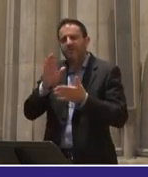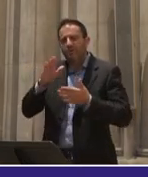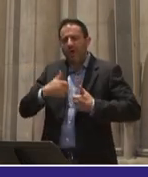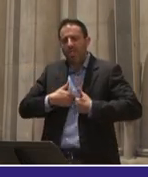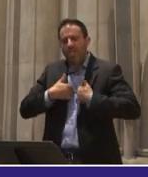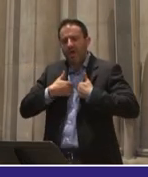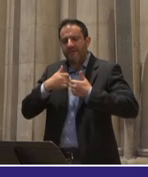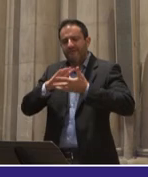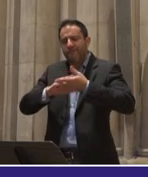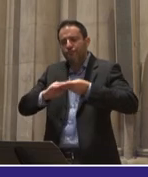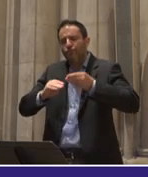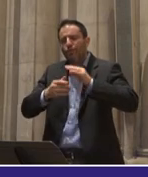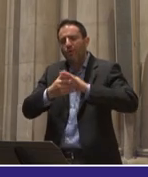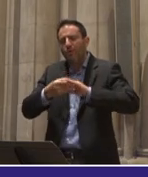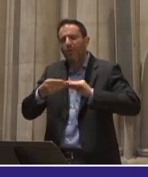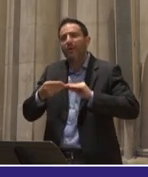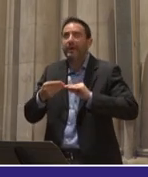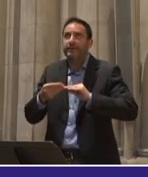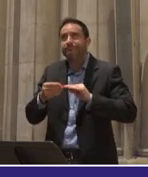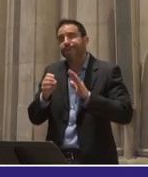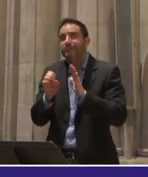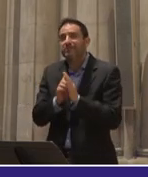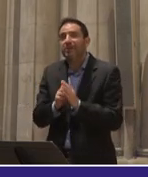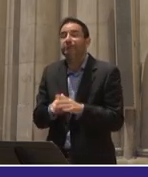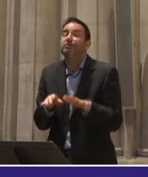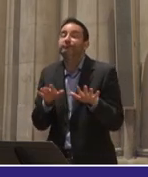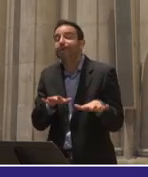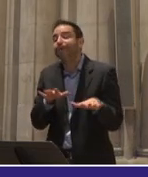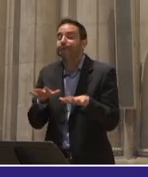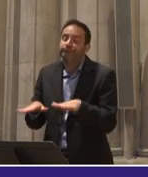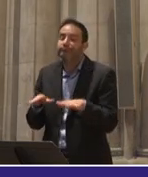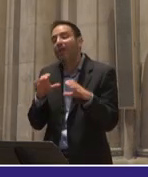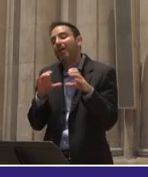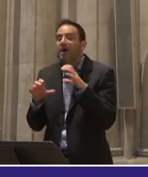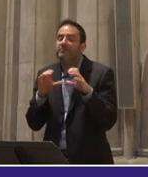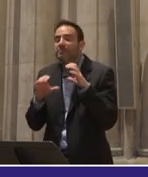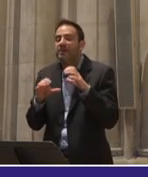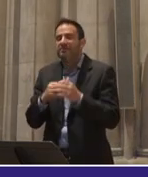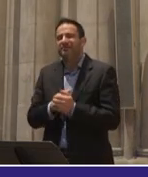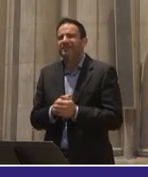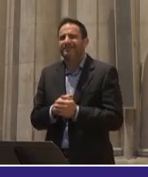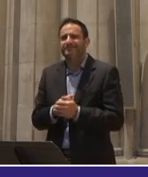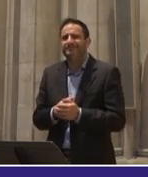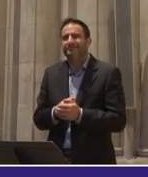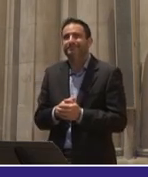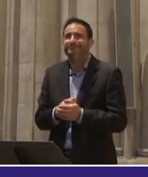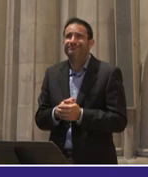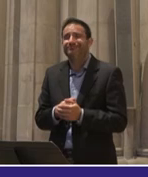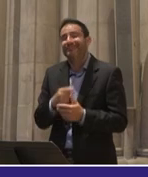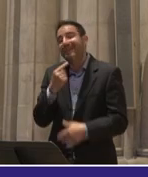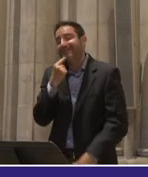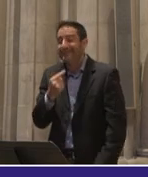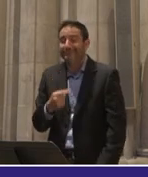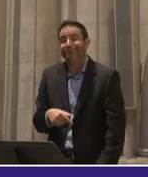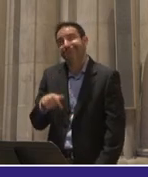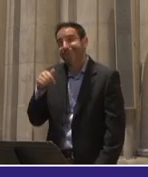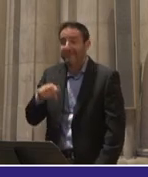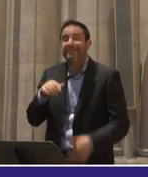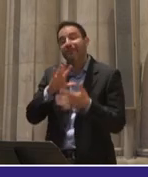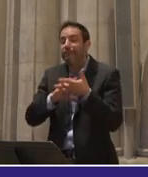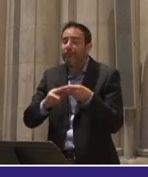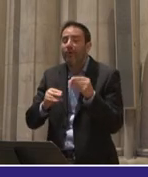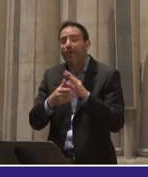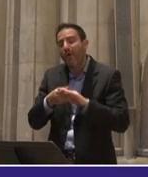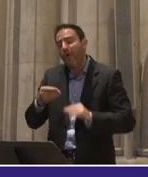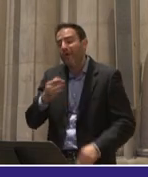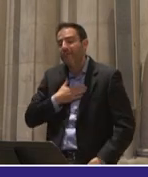story. If, for example, in casual conversation, you've heard yourself say, "Well, that's the story of my life,"